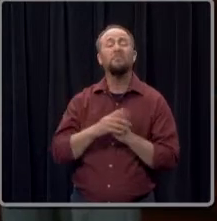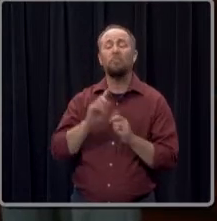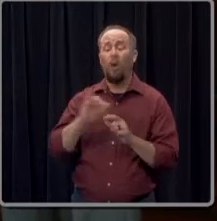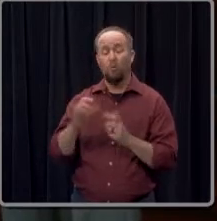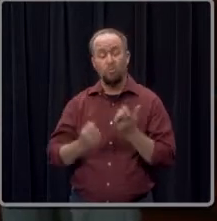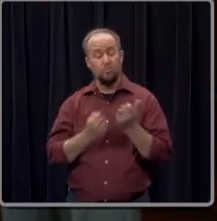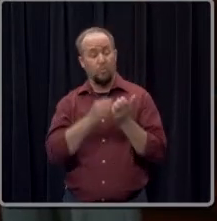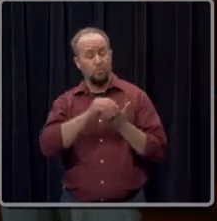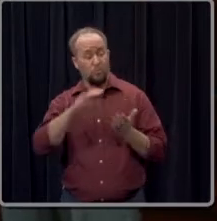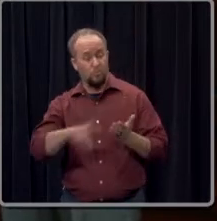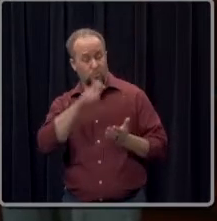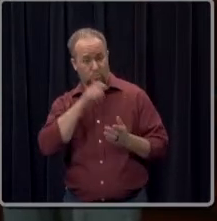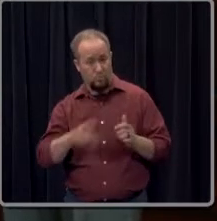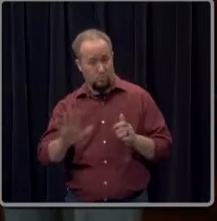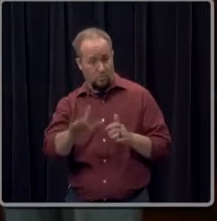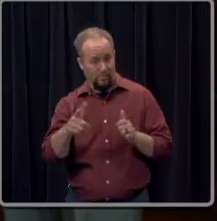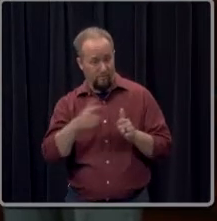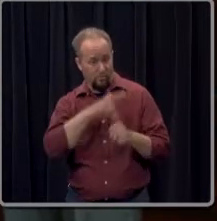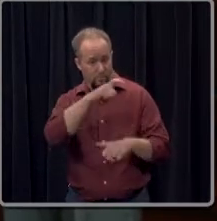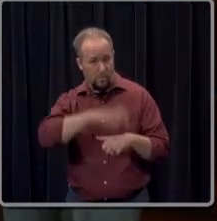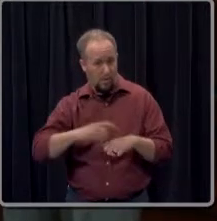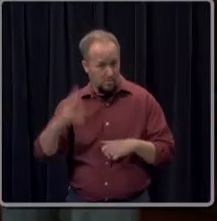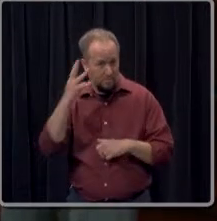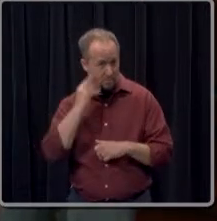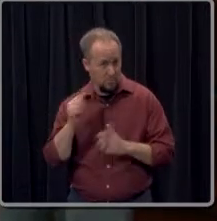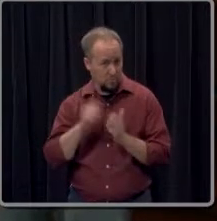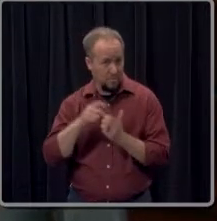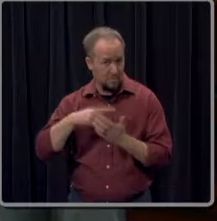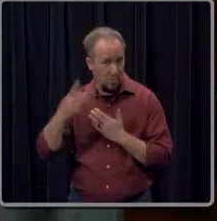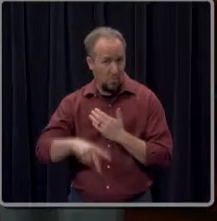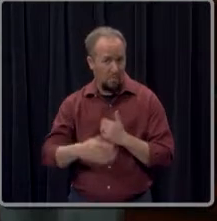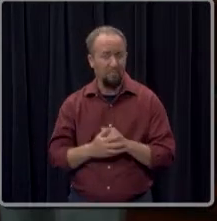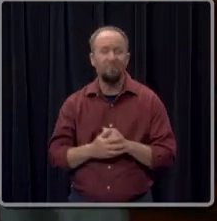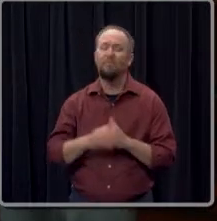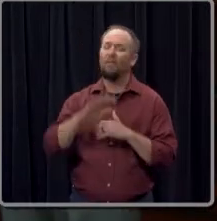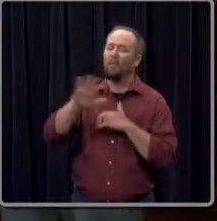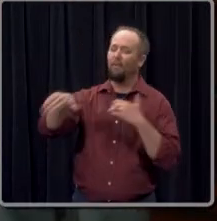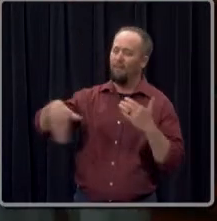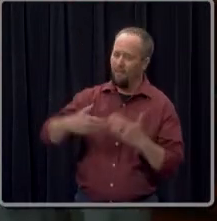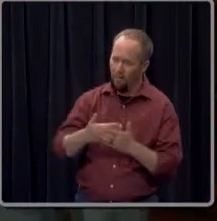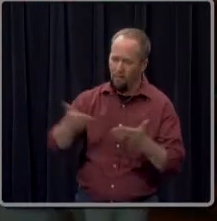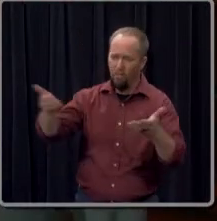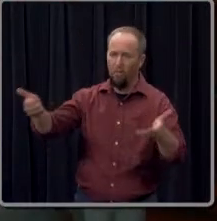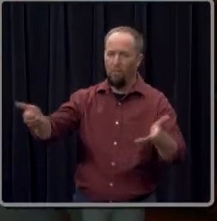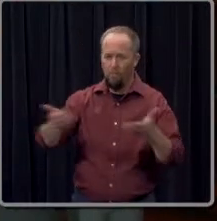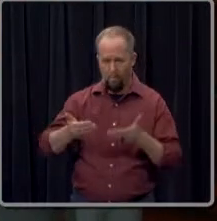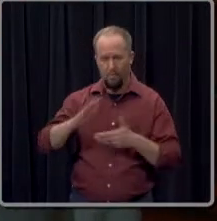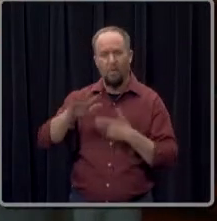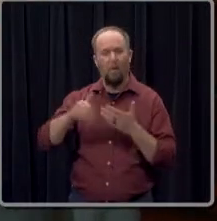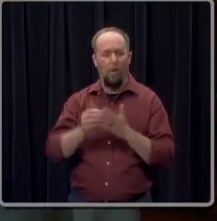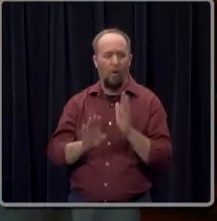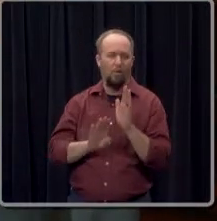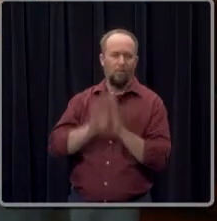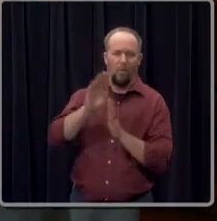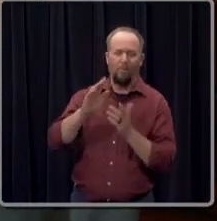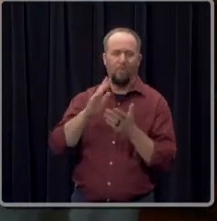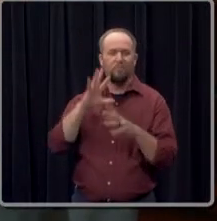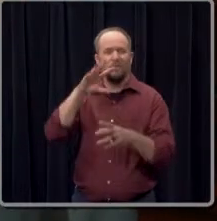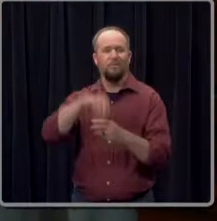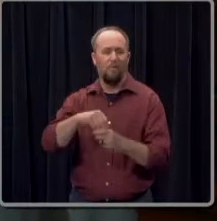who is in their first experience with this program. All are welcome and all grow from being part of Hawk